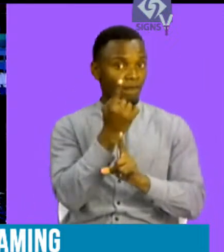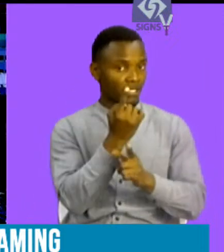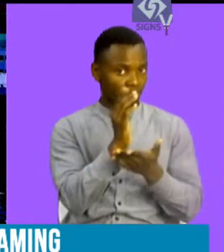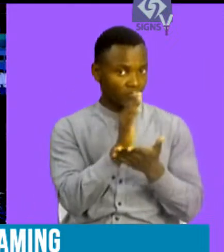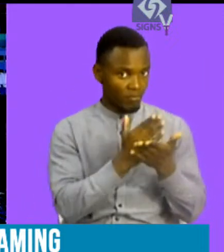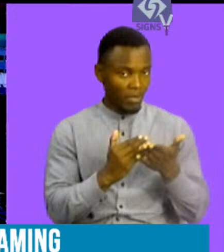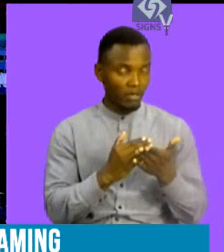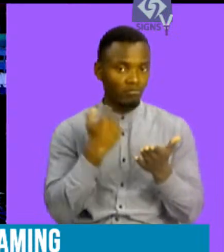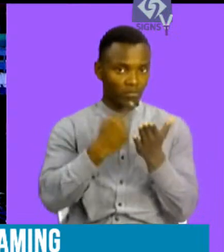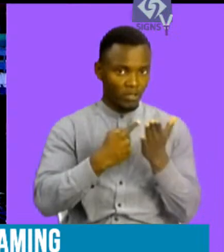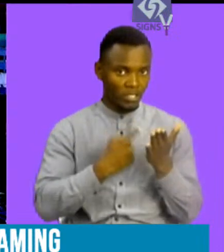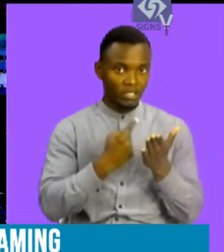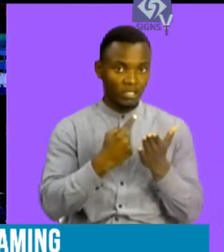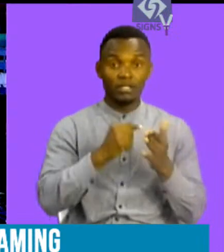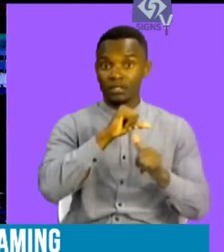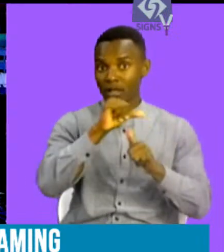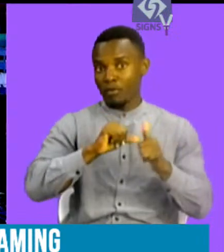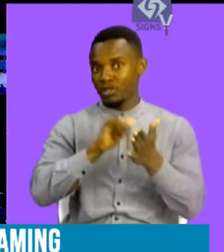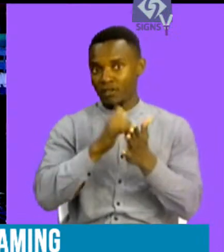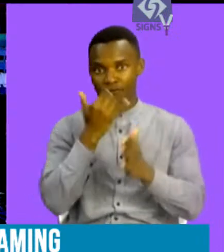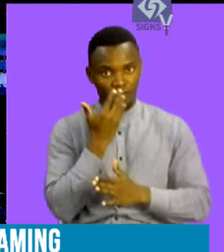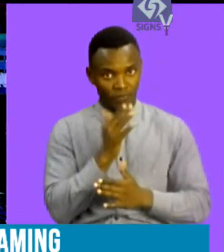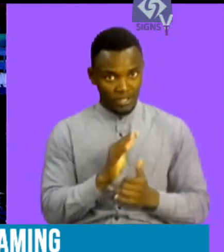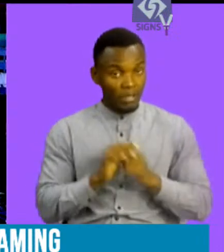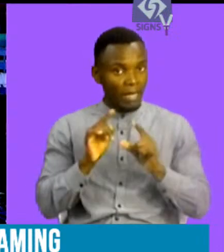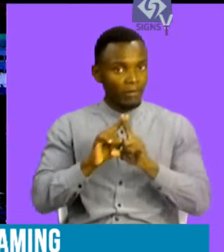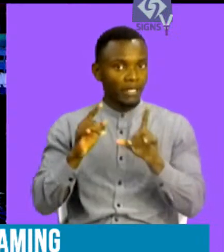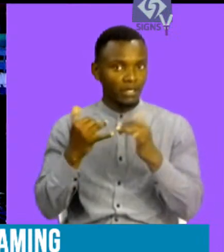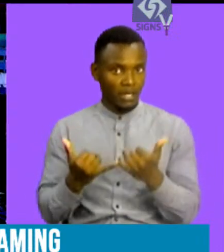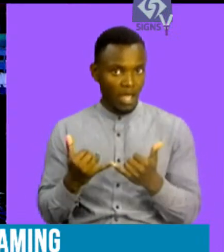spoken extensively about this. But now